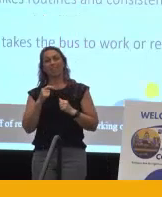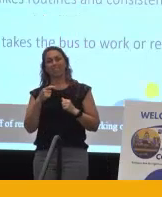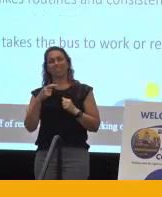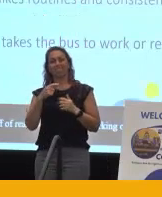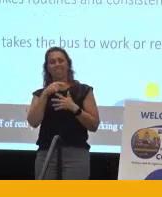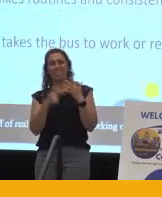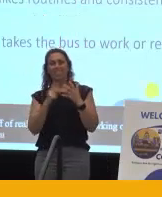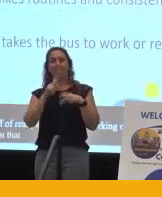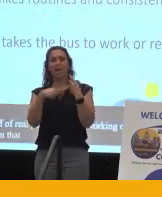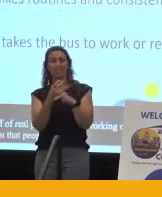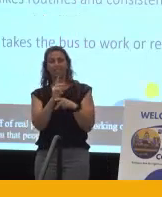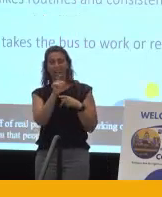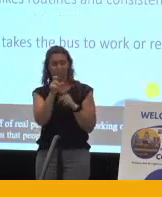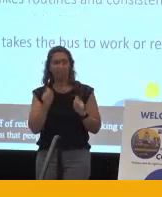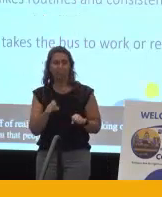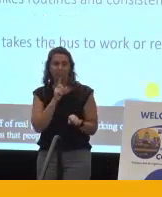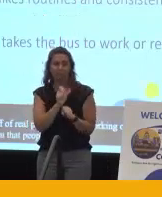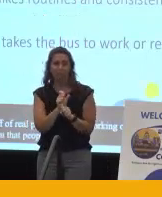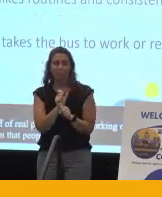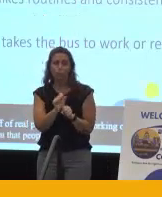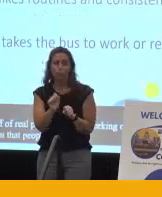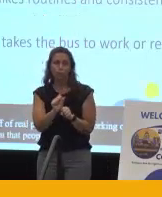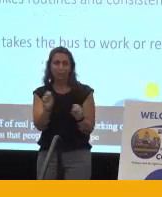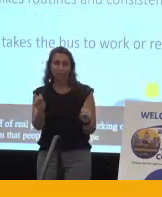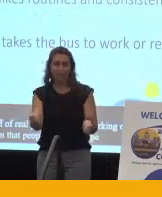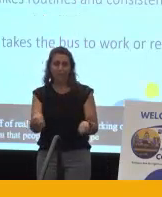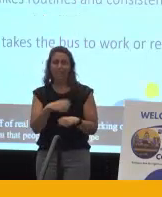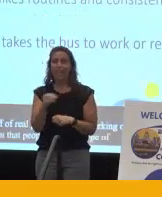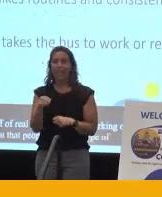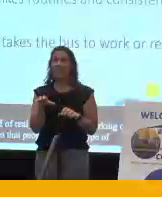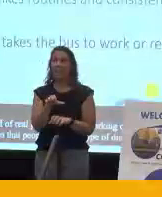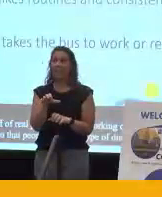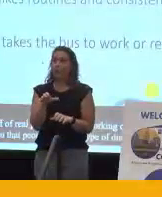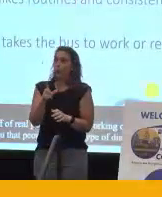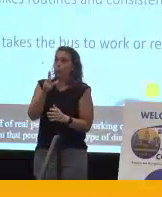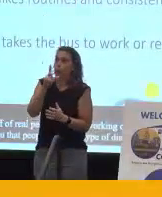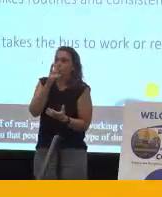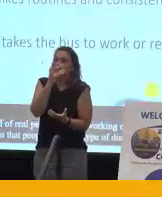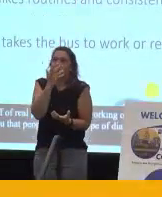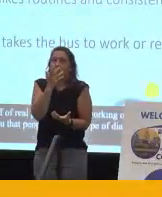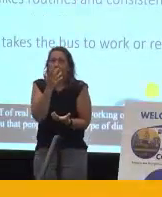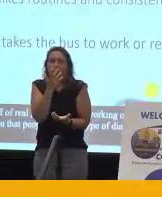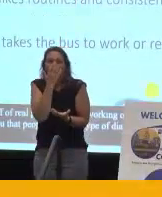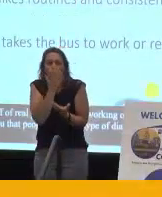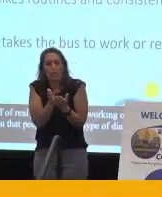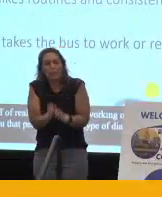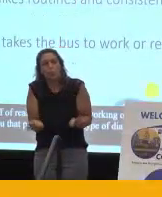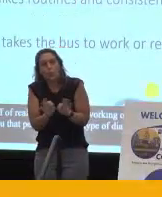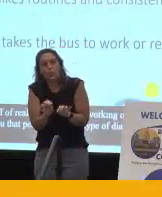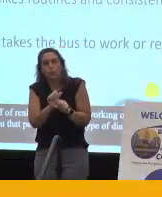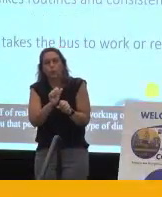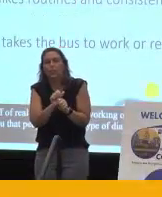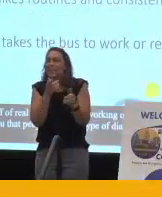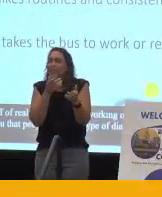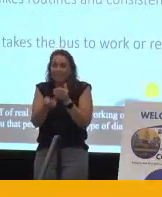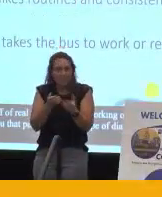diagnosis can work and can do, meaningful employment, even though they have those